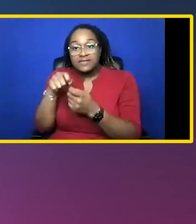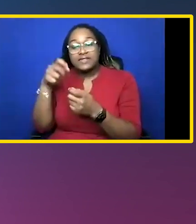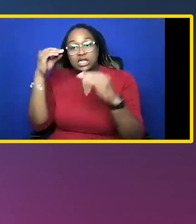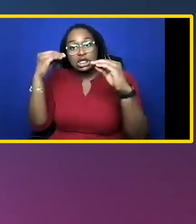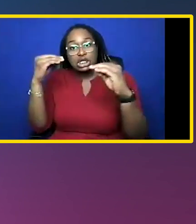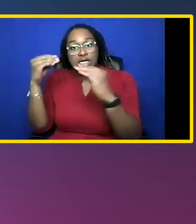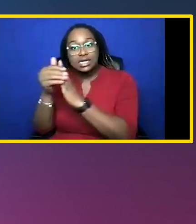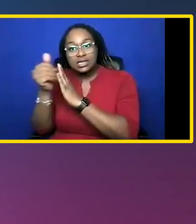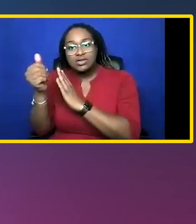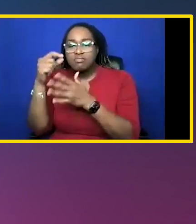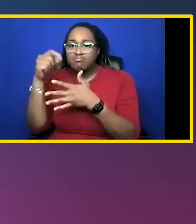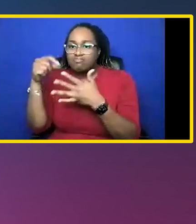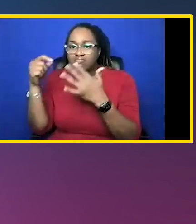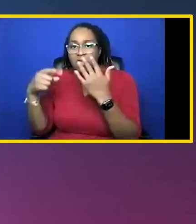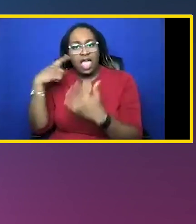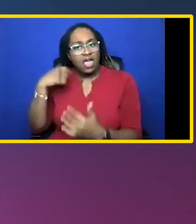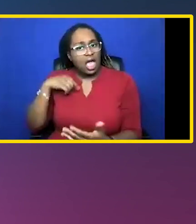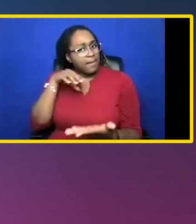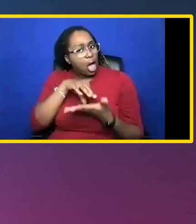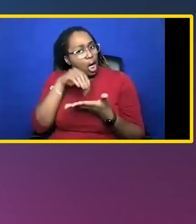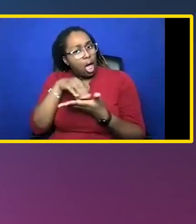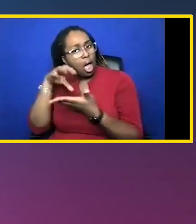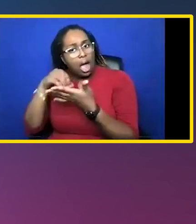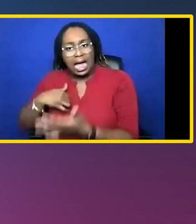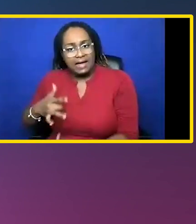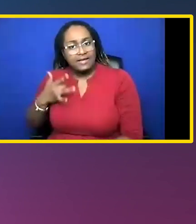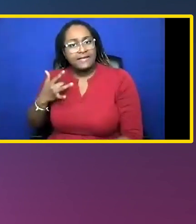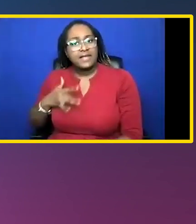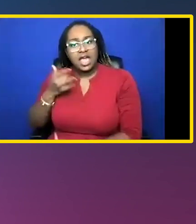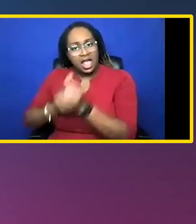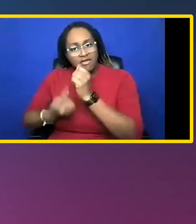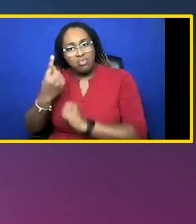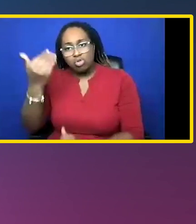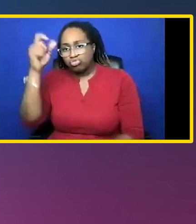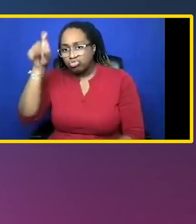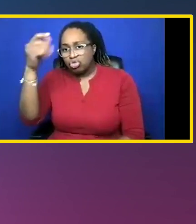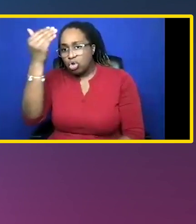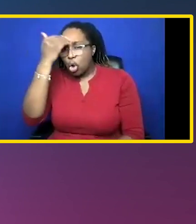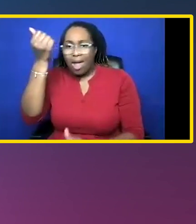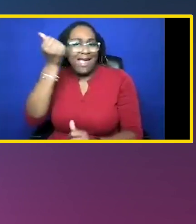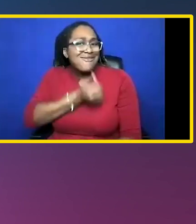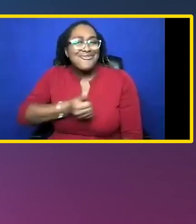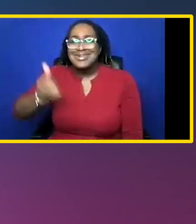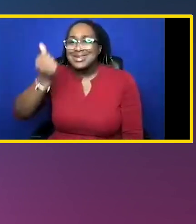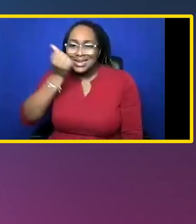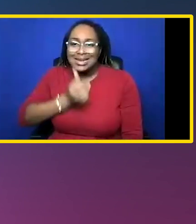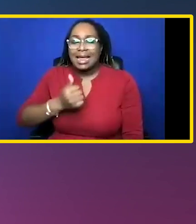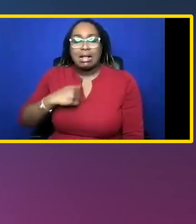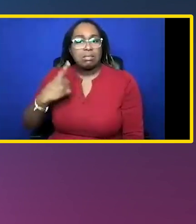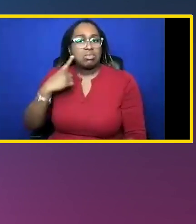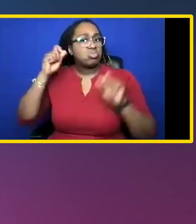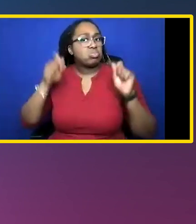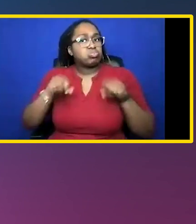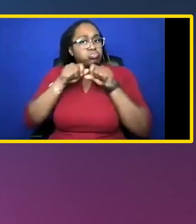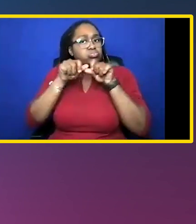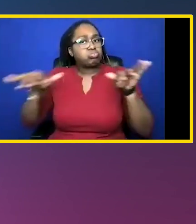these things that I thought, hey, I'm learning something that I feel like everybody should know every day. I think that I can share